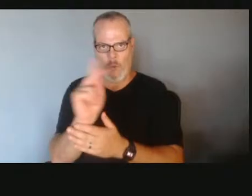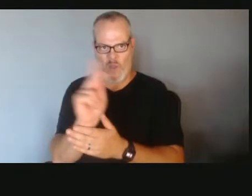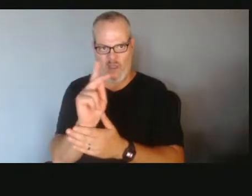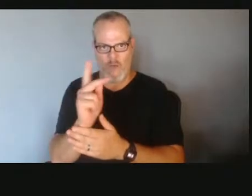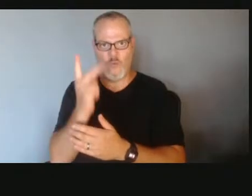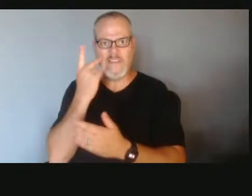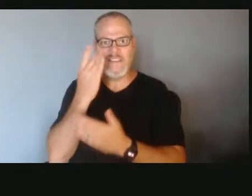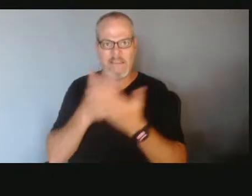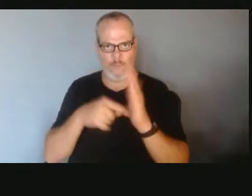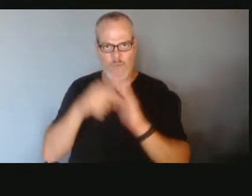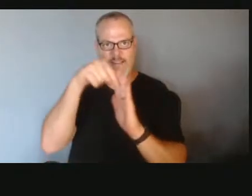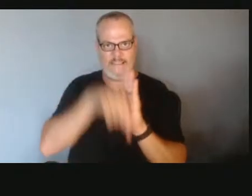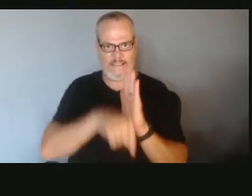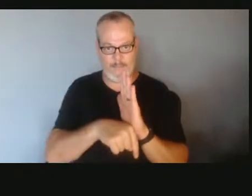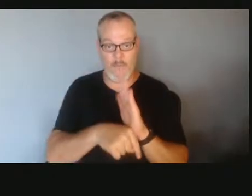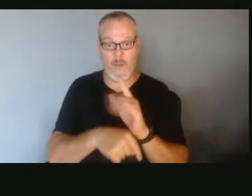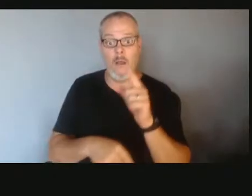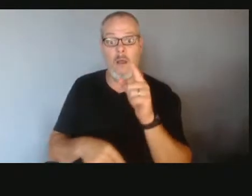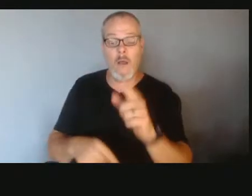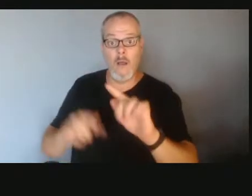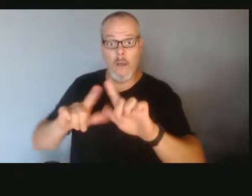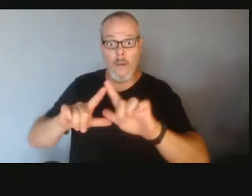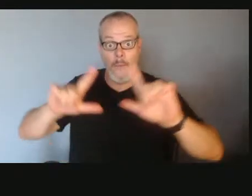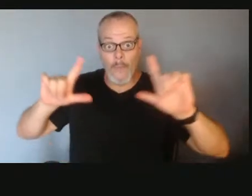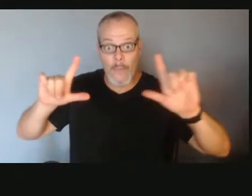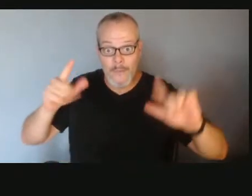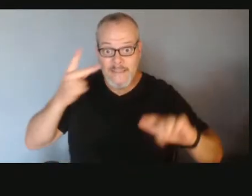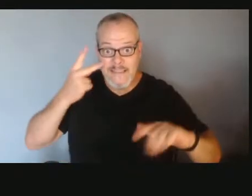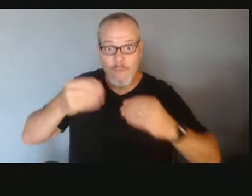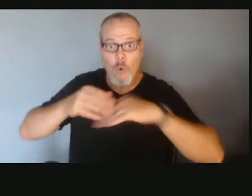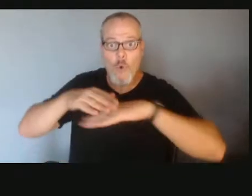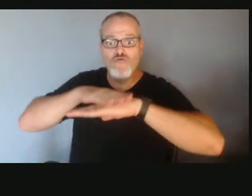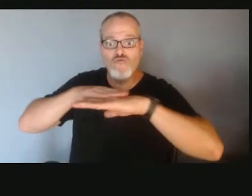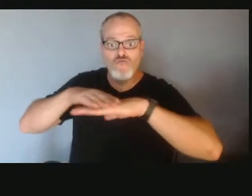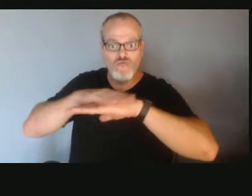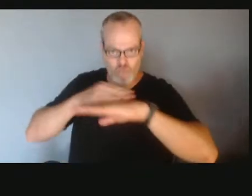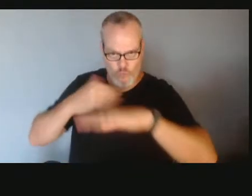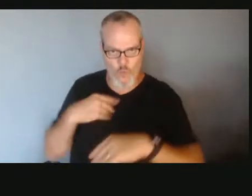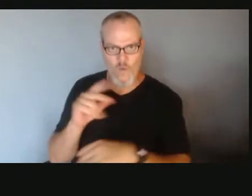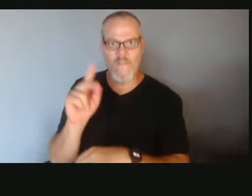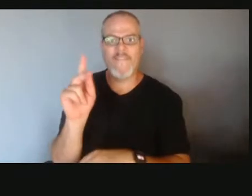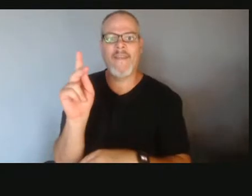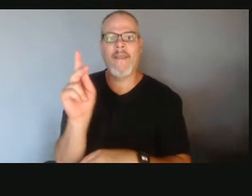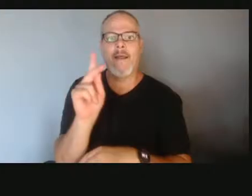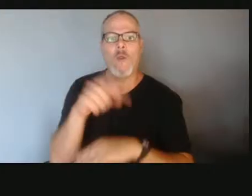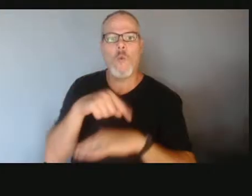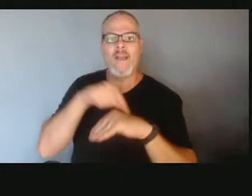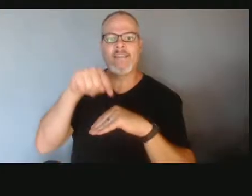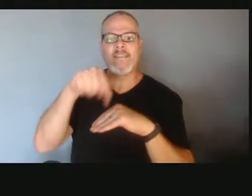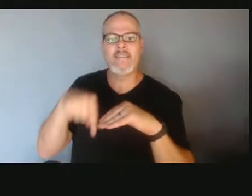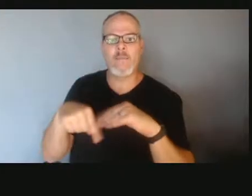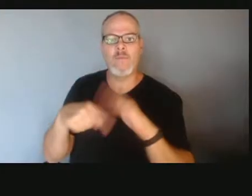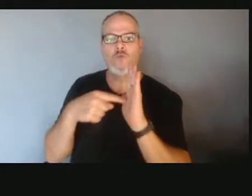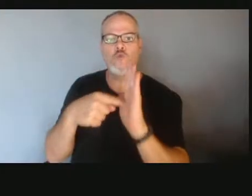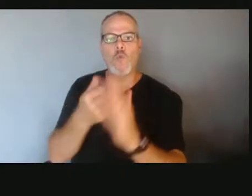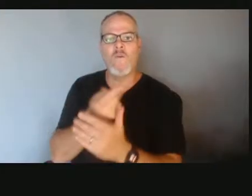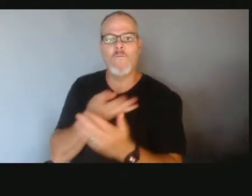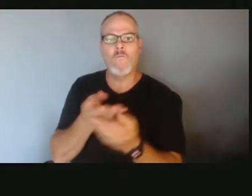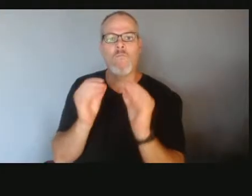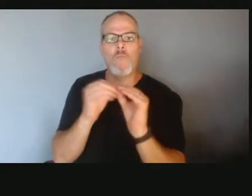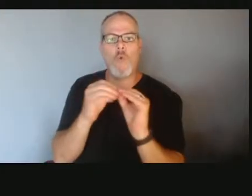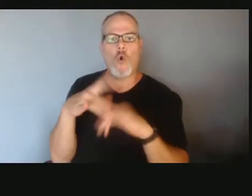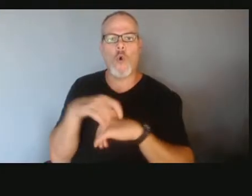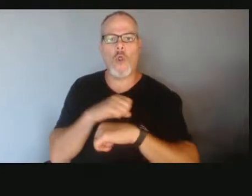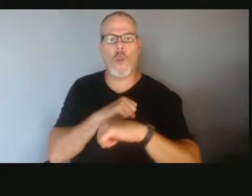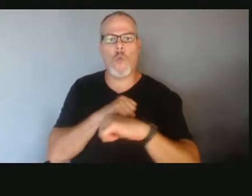there. And looking shallower, we have Kīlauea Summit showing a few more earthquakes. And this also is something that you would